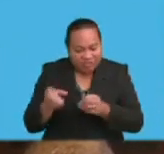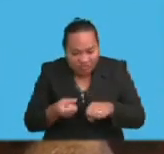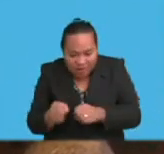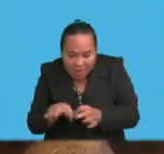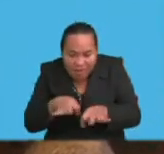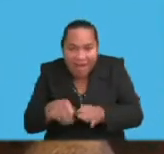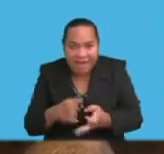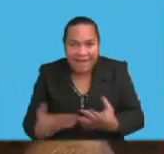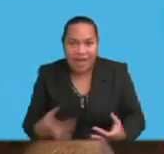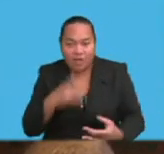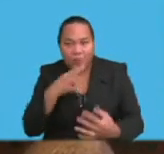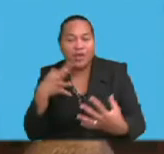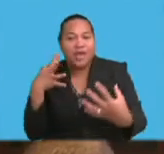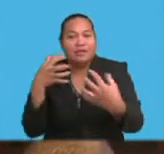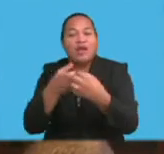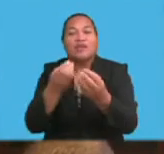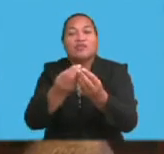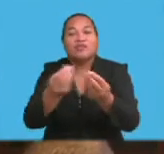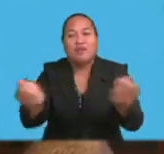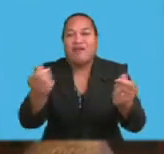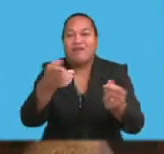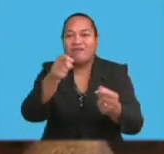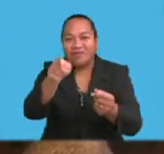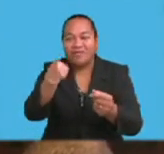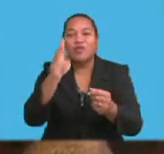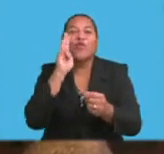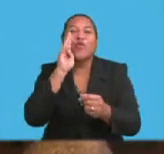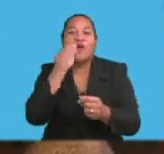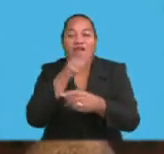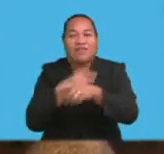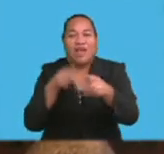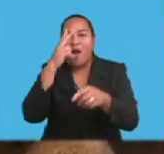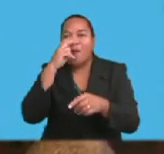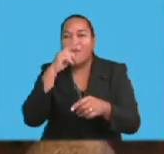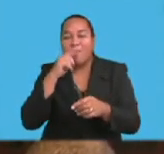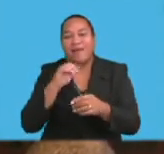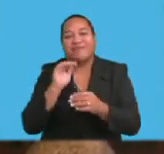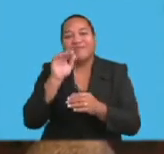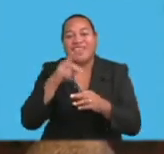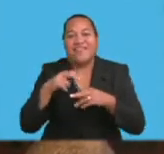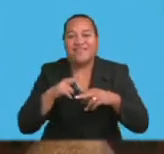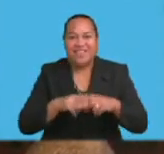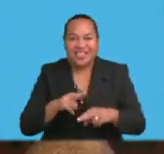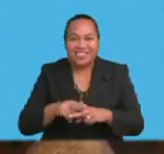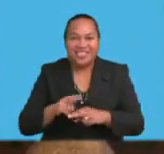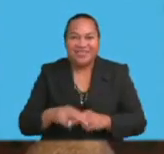to deal with that in relation to the care of the elderly in Fiji. Thank you, Madam Speaker.